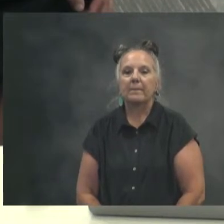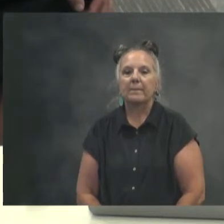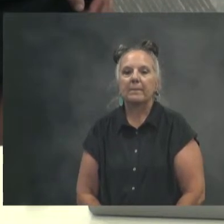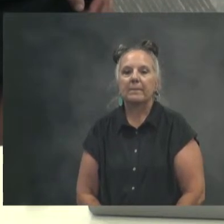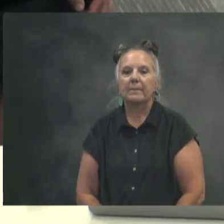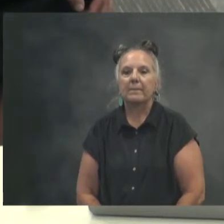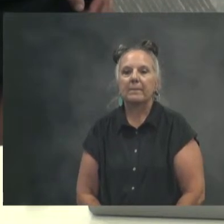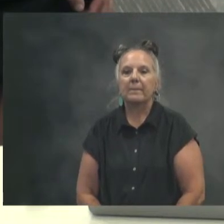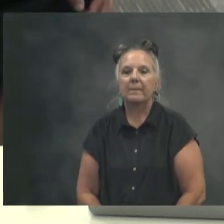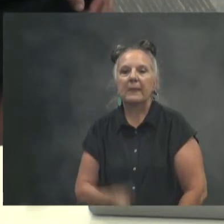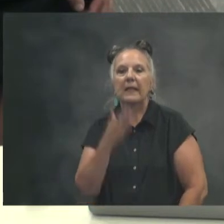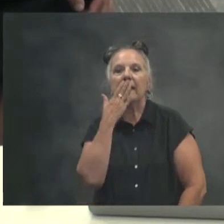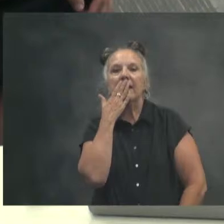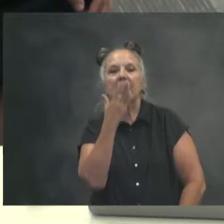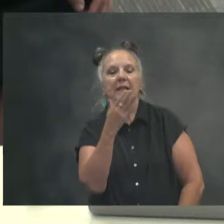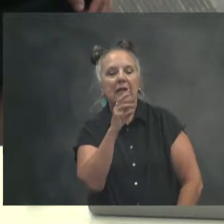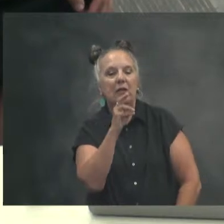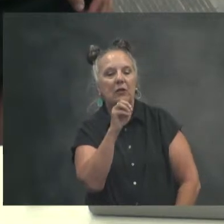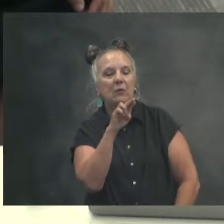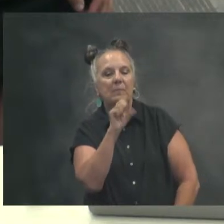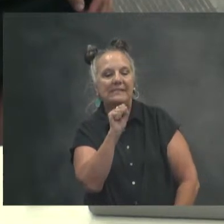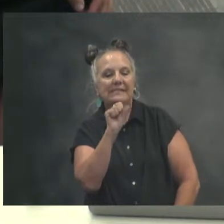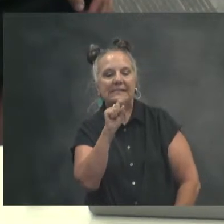Thank you, Mrs. Spickler. You're welcome.